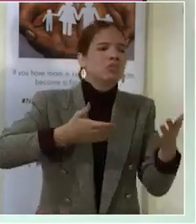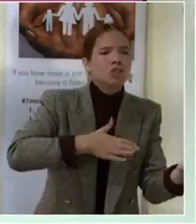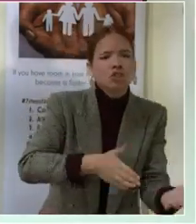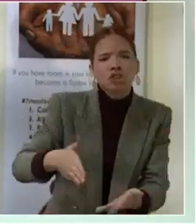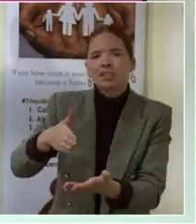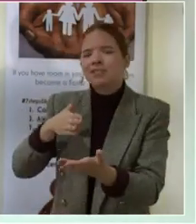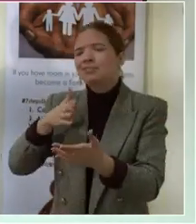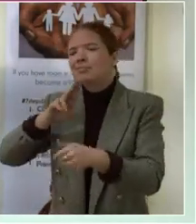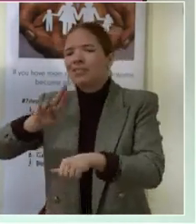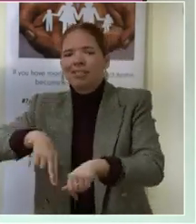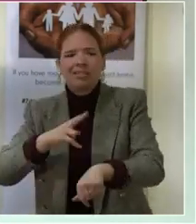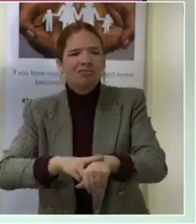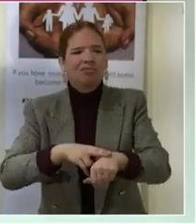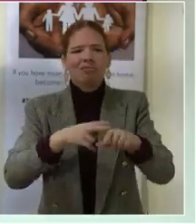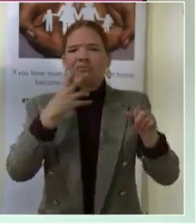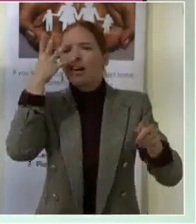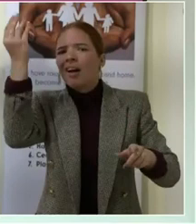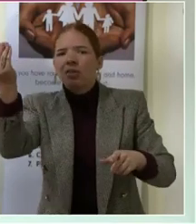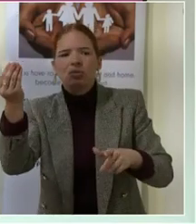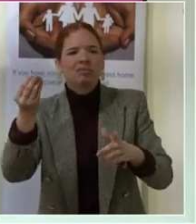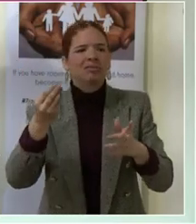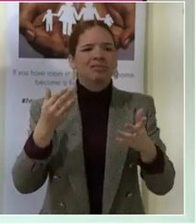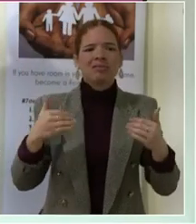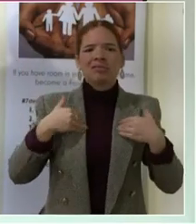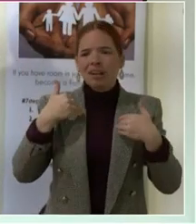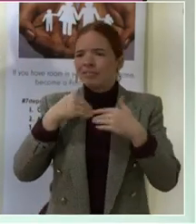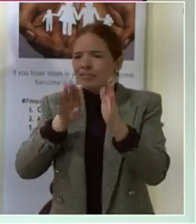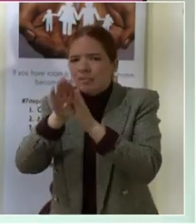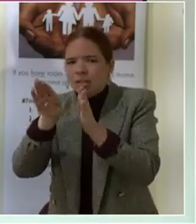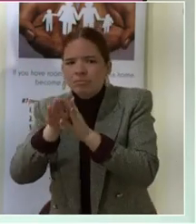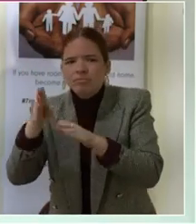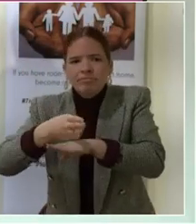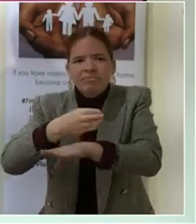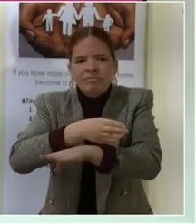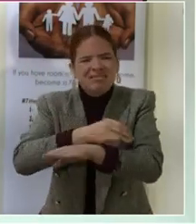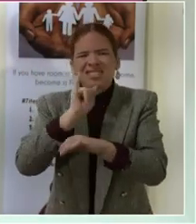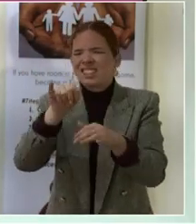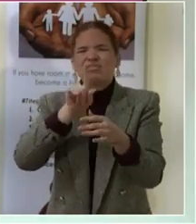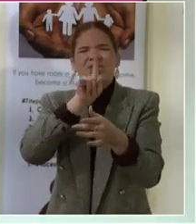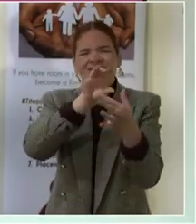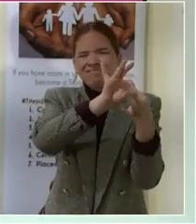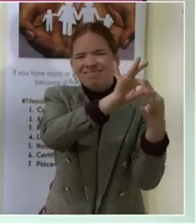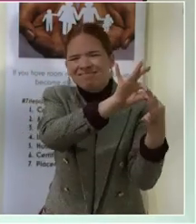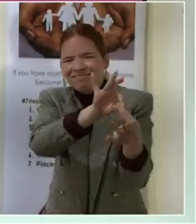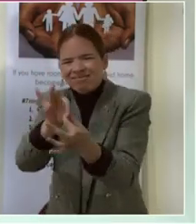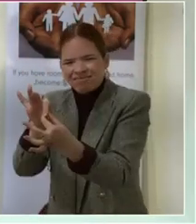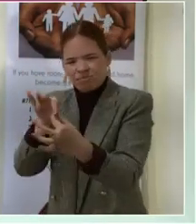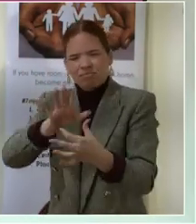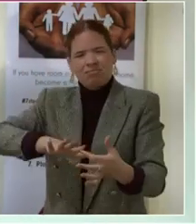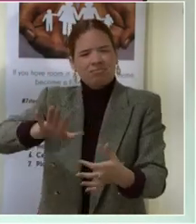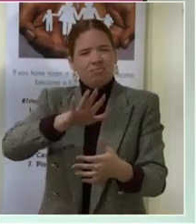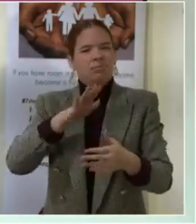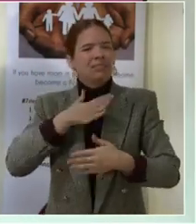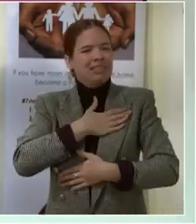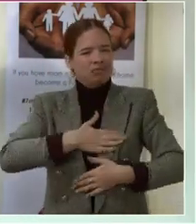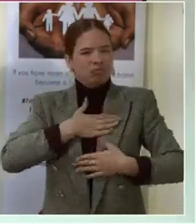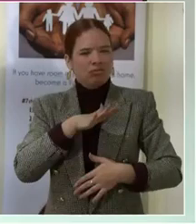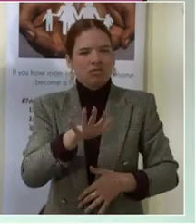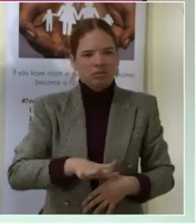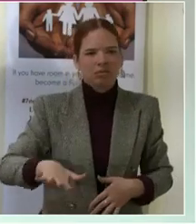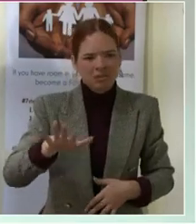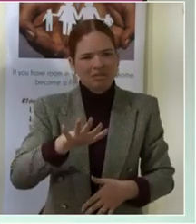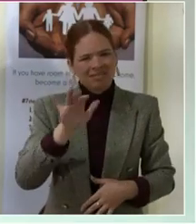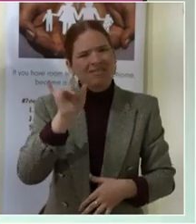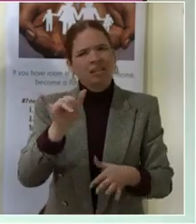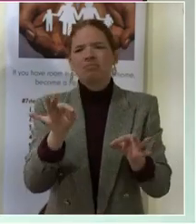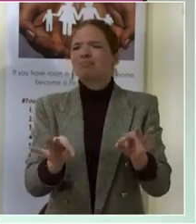programming, youth development, so anything in a recreation space. And certainly while we believe in the value, and we have great,